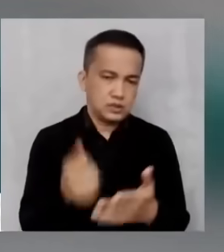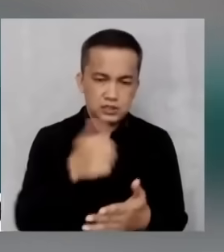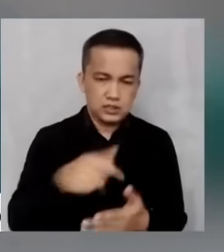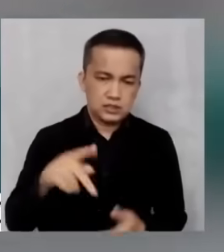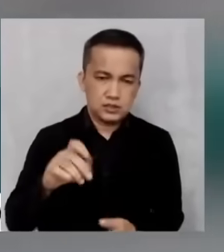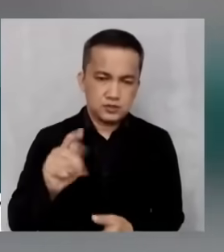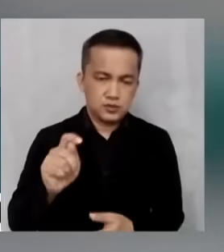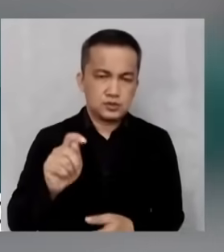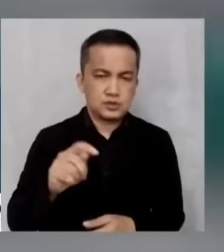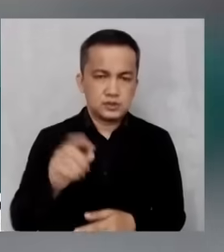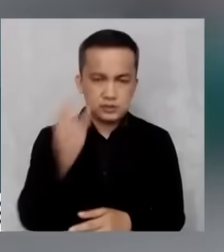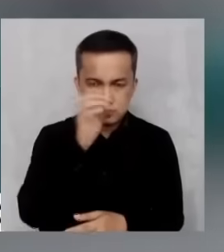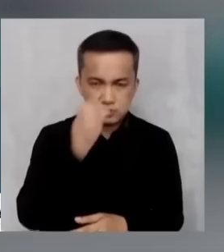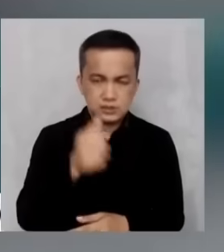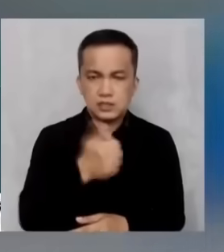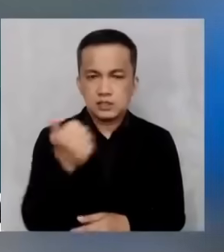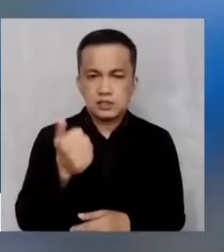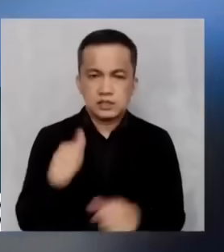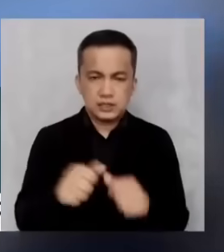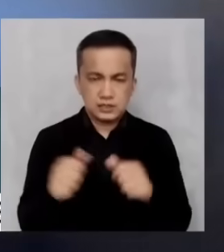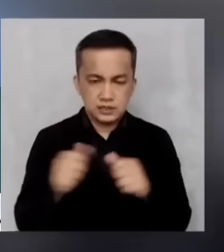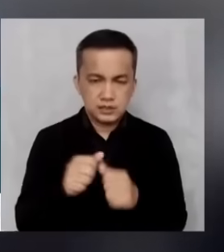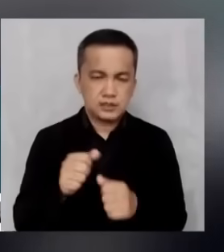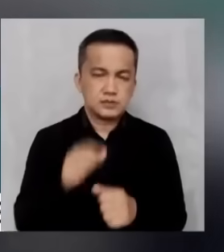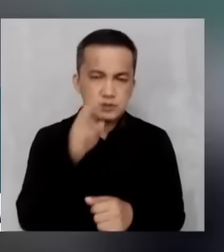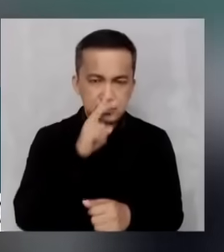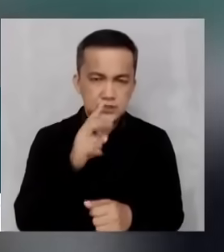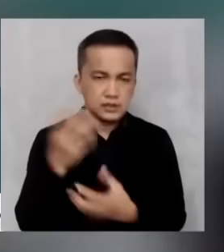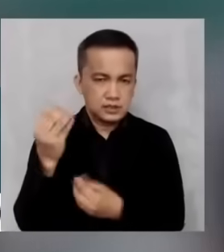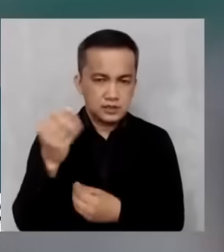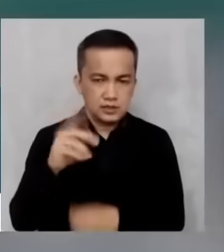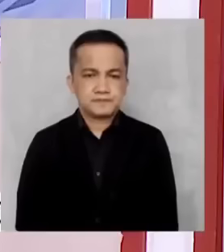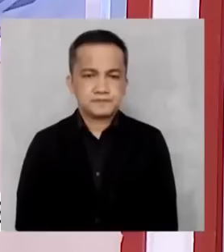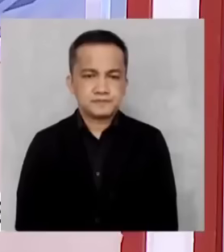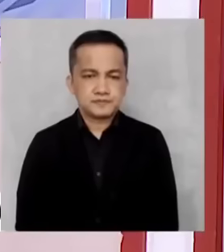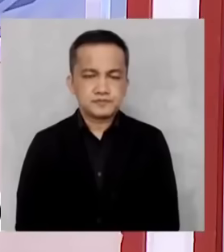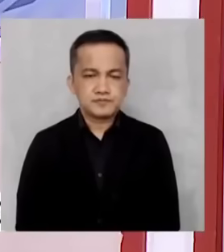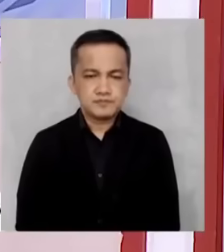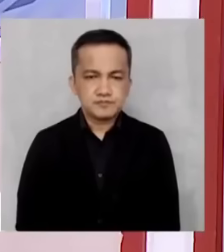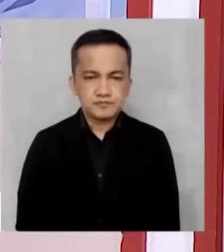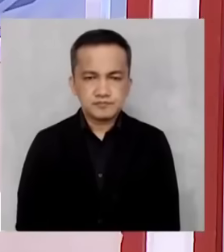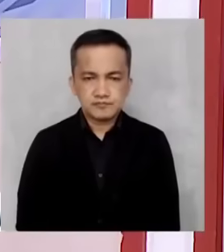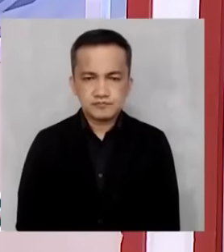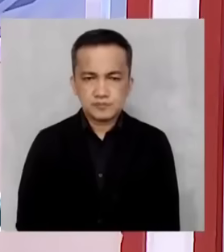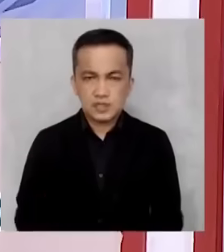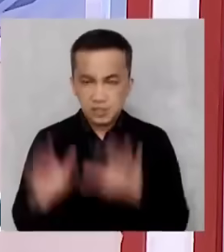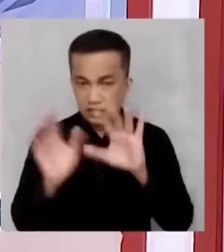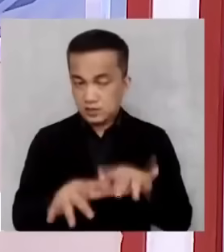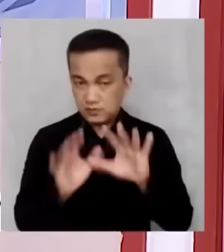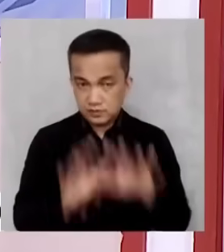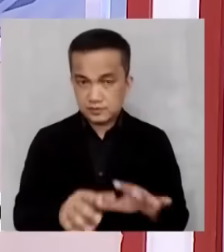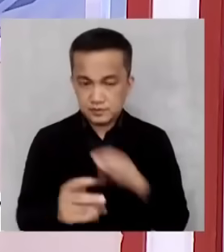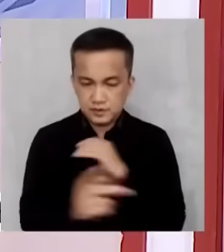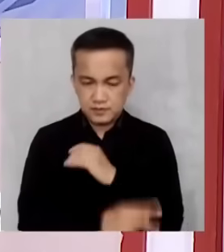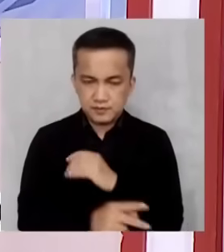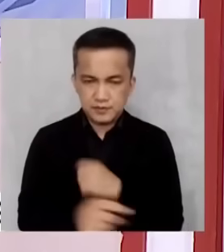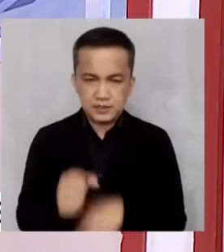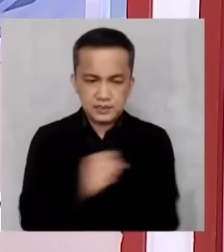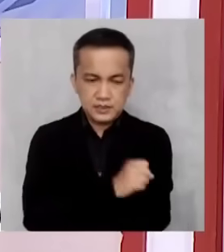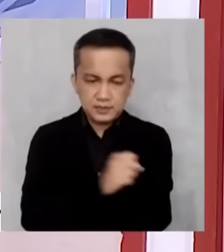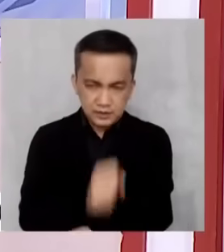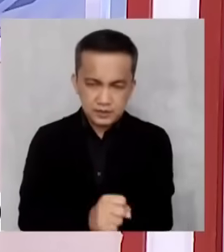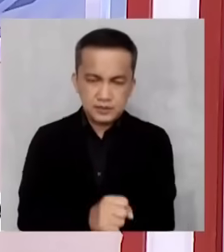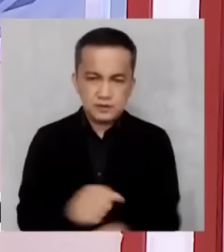and other areas of Central Visayas. And that's the latest. Annie Perez, ABS-CBN News. Heavy rains batter the province of Samar, flooding